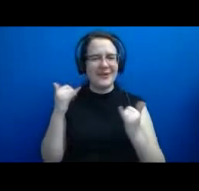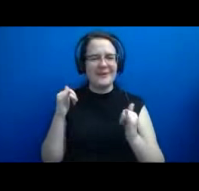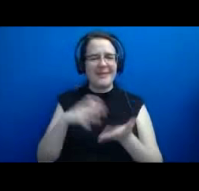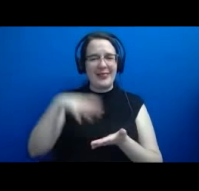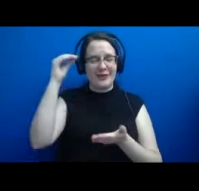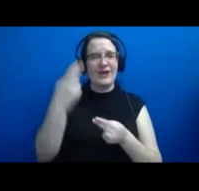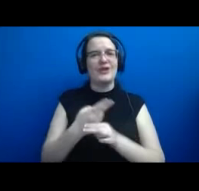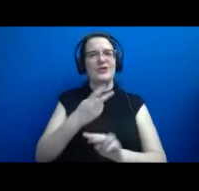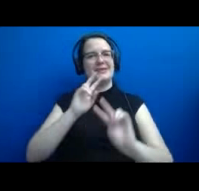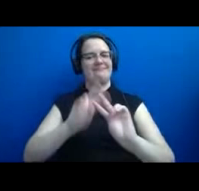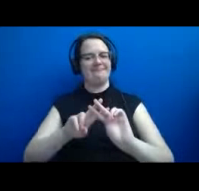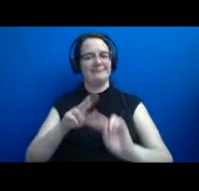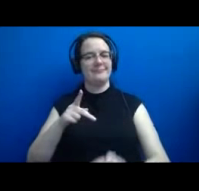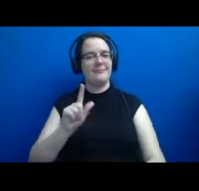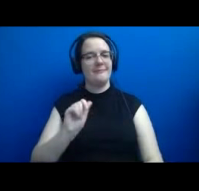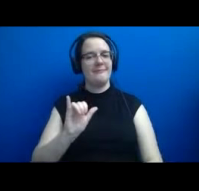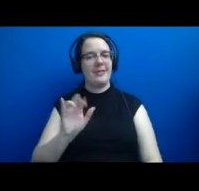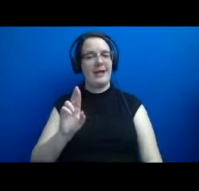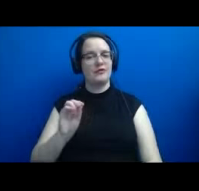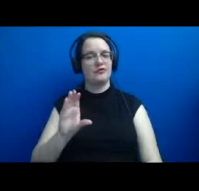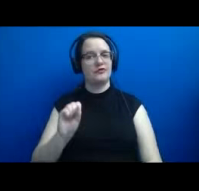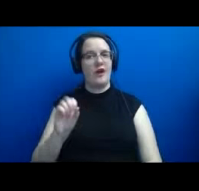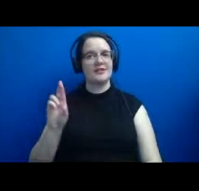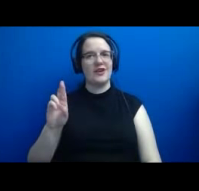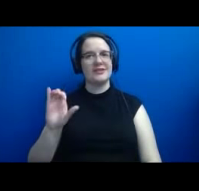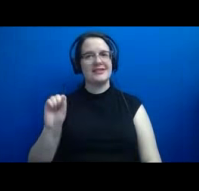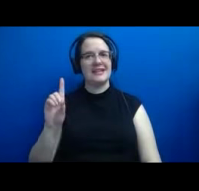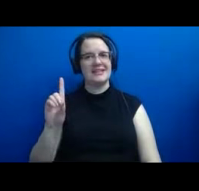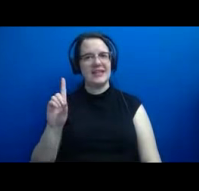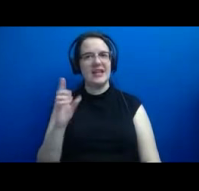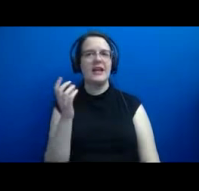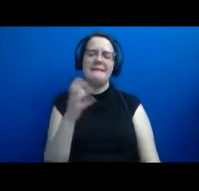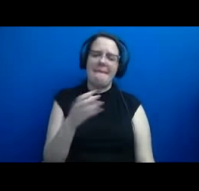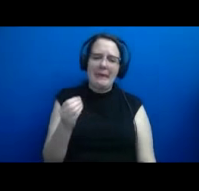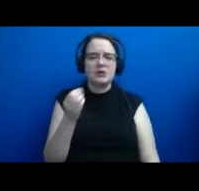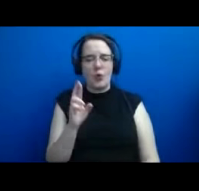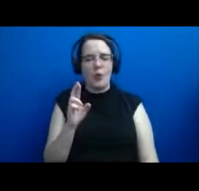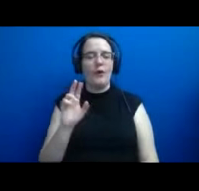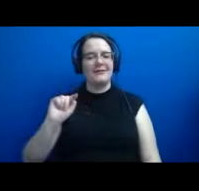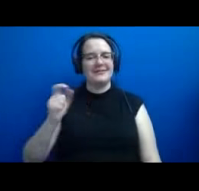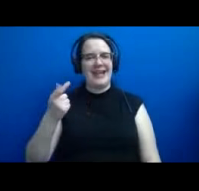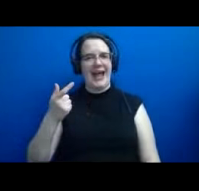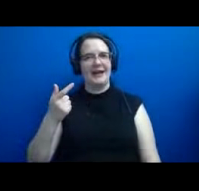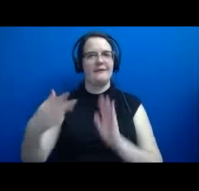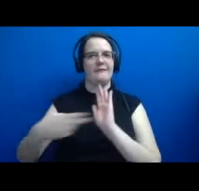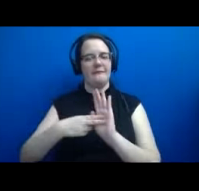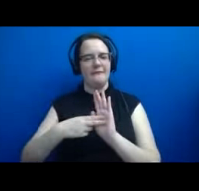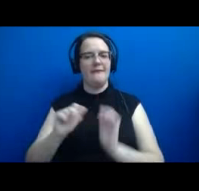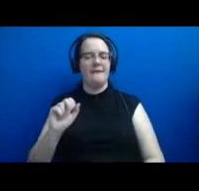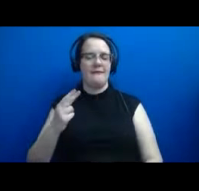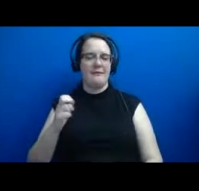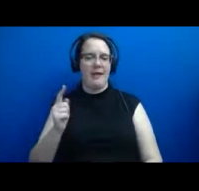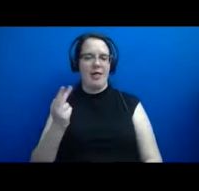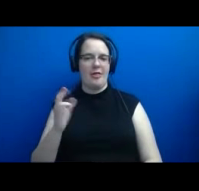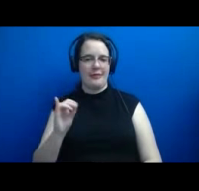PlayRocksRCSD and tagging us at Healthy Kids. And I'm going to put both of them in the chat as well.